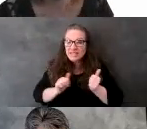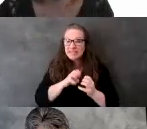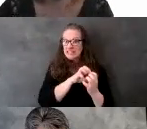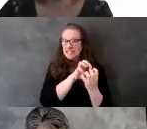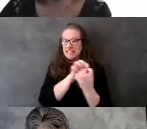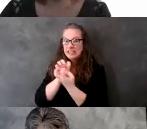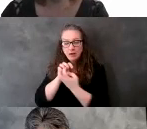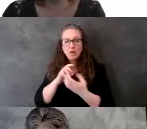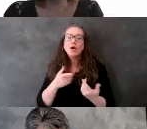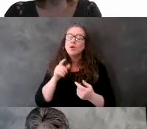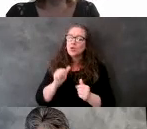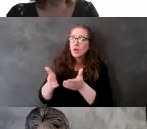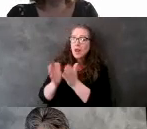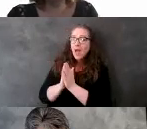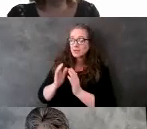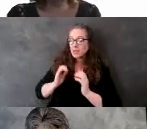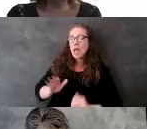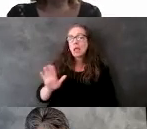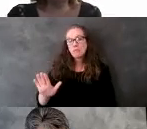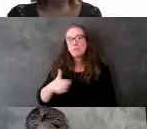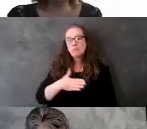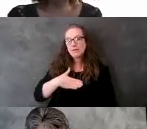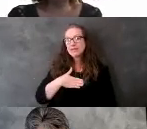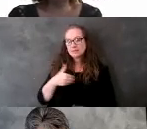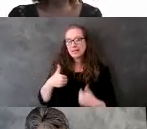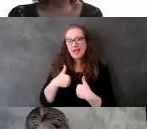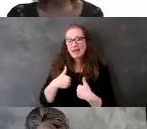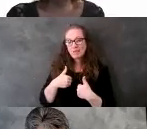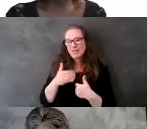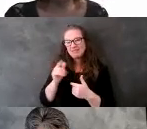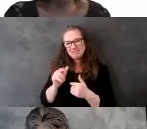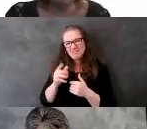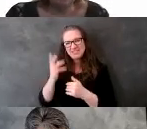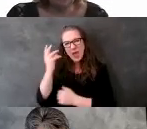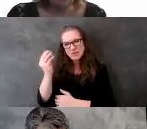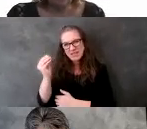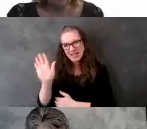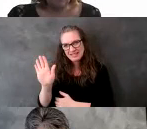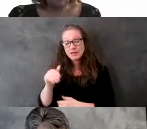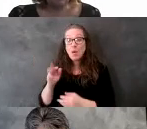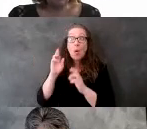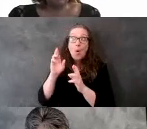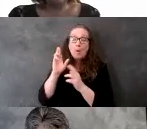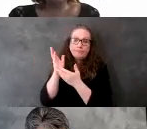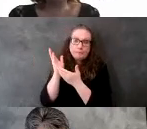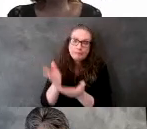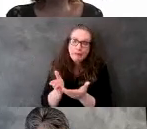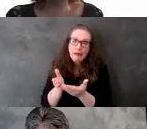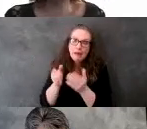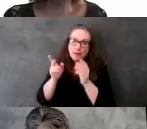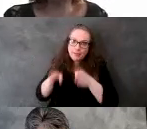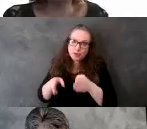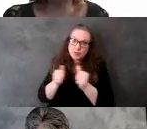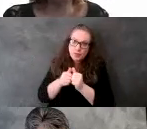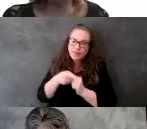you can ask the client to remove the animal. Hopefully, maybe they've brought somebody with them that can take the animal outside while that